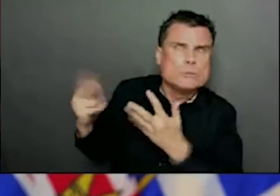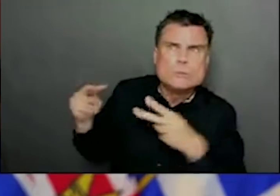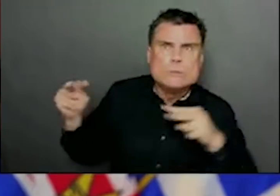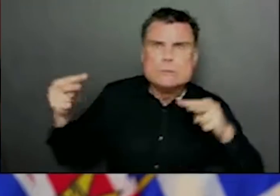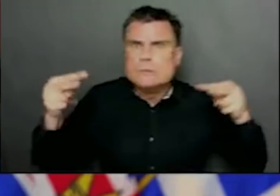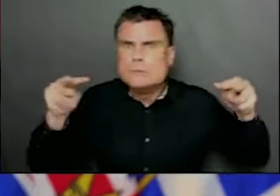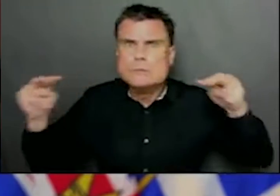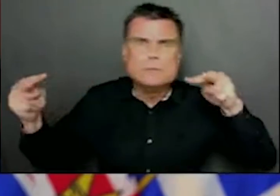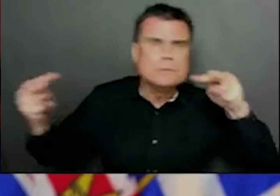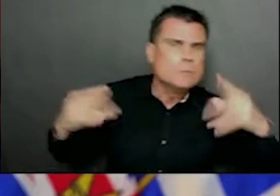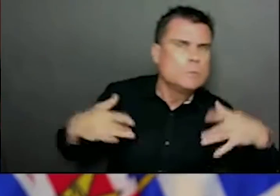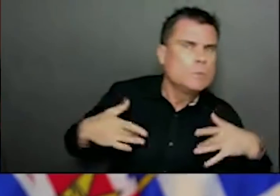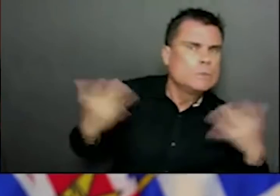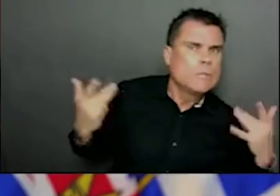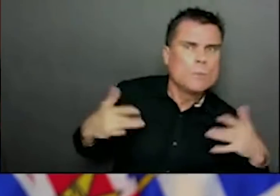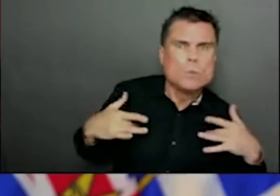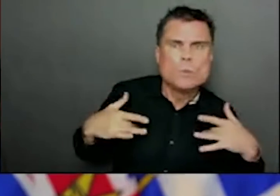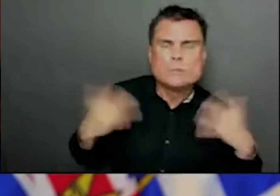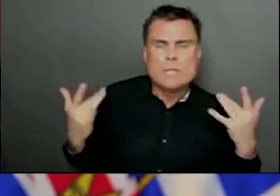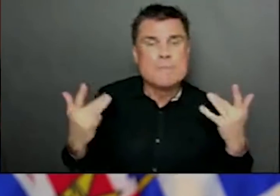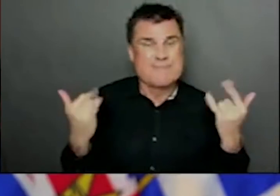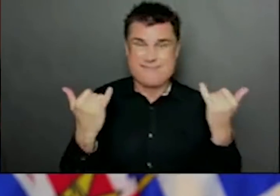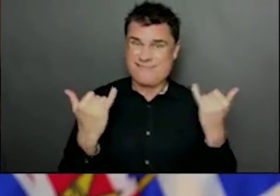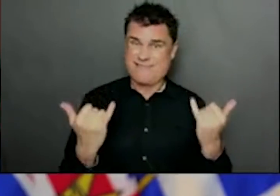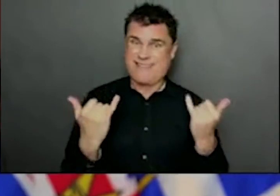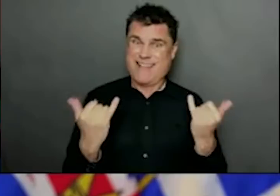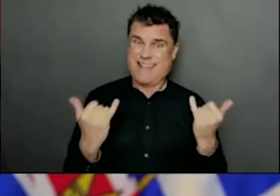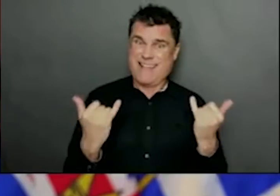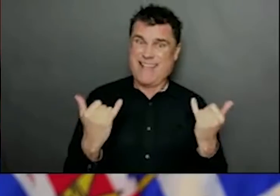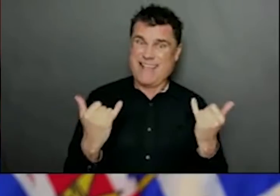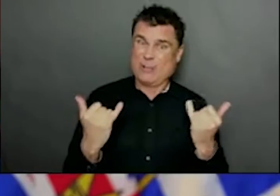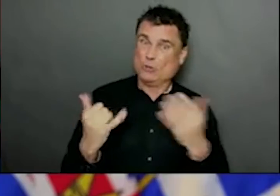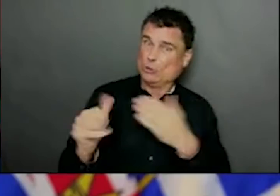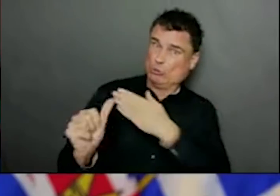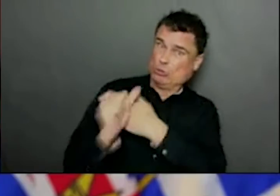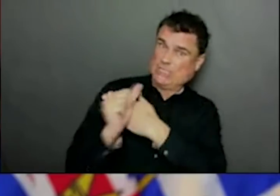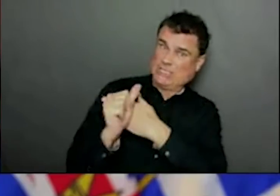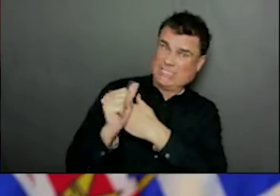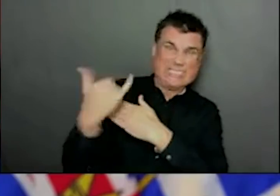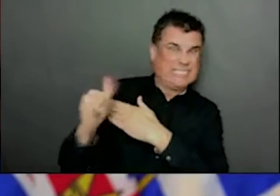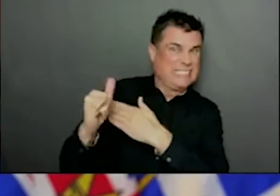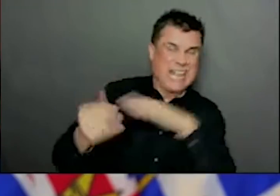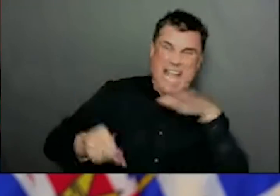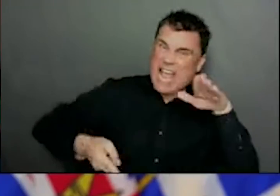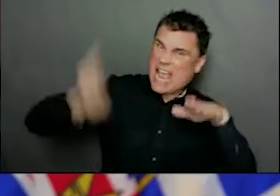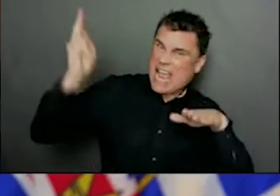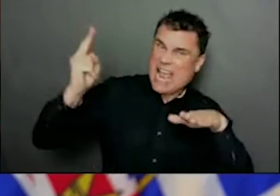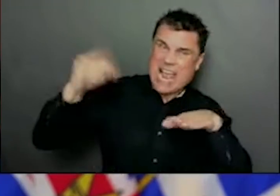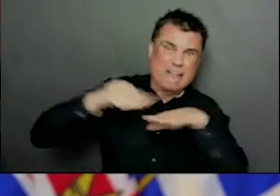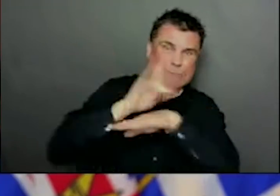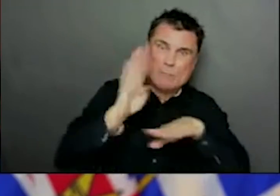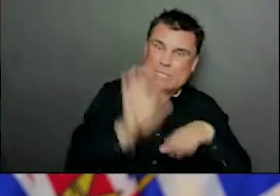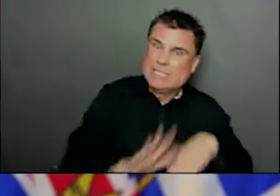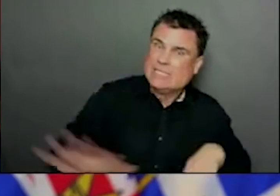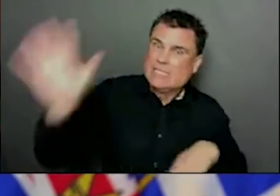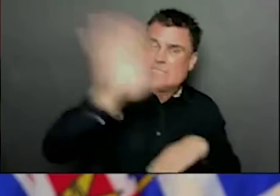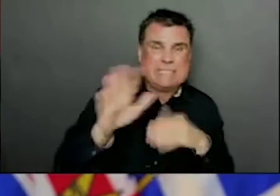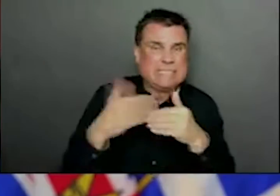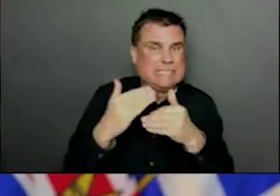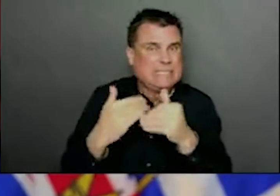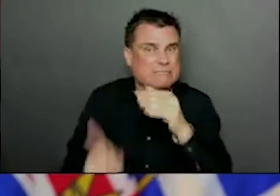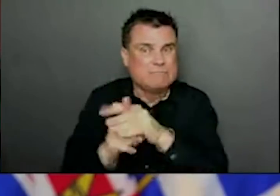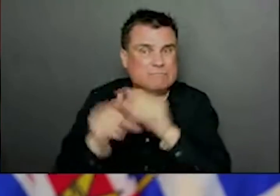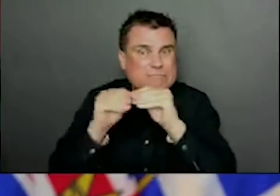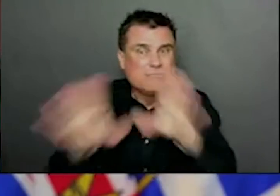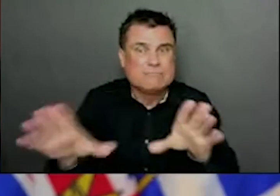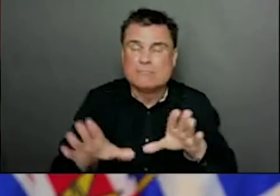and clusters and outbreaks emerging around British Columbia, around Canada, and around the world. Here